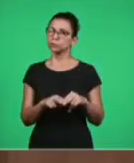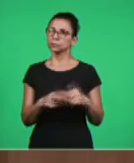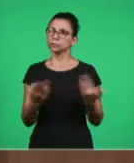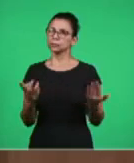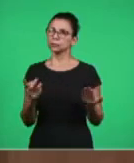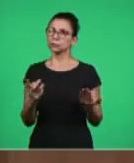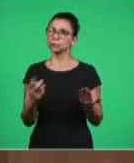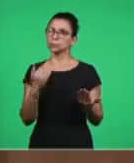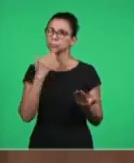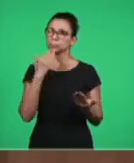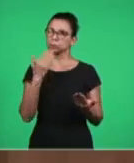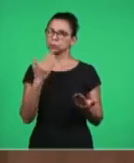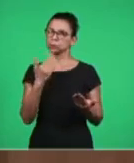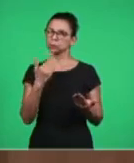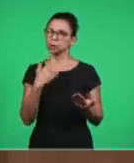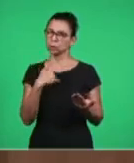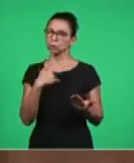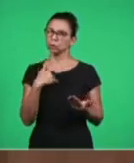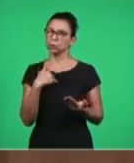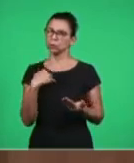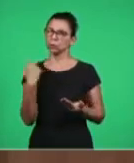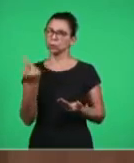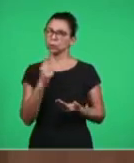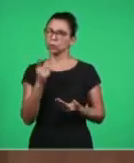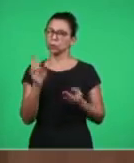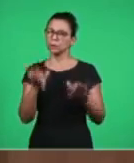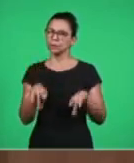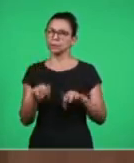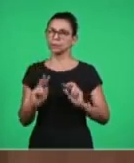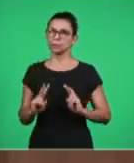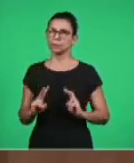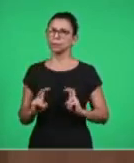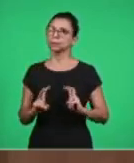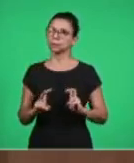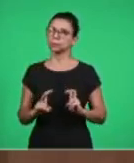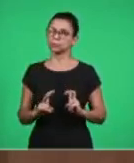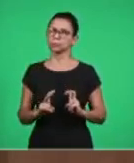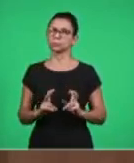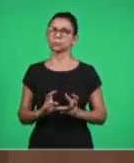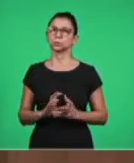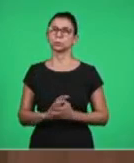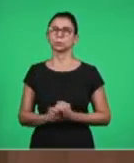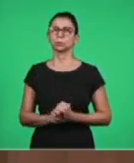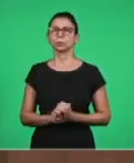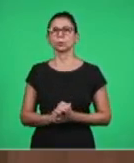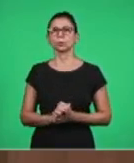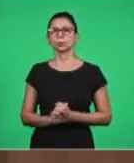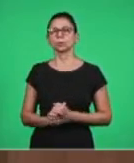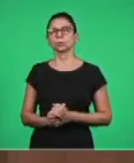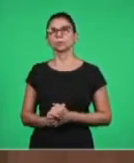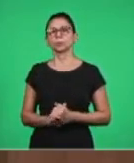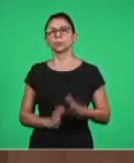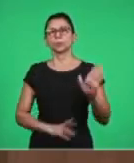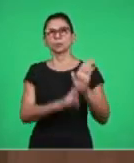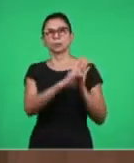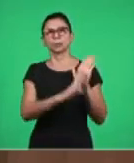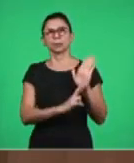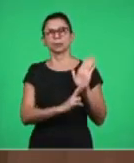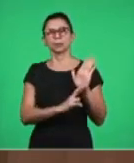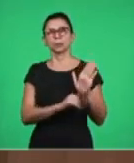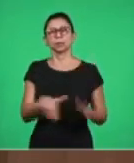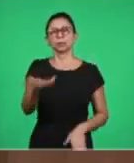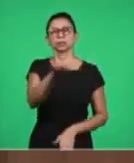it was requested by us so that we would not finish the topic of Sunday school in order to